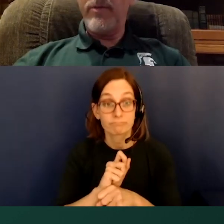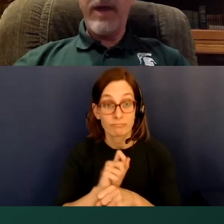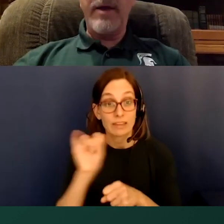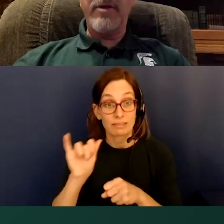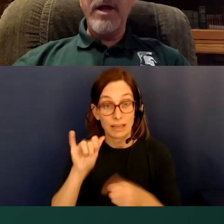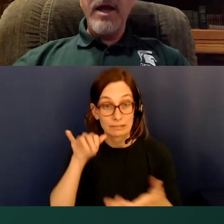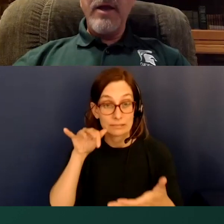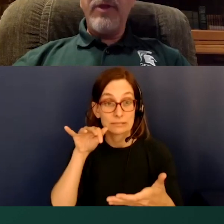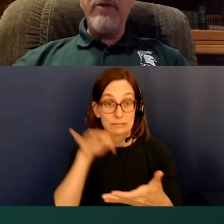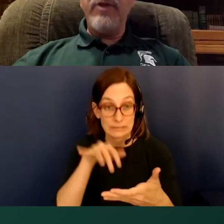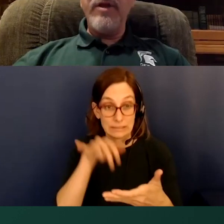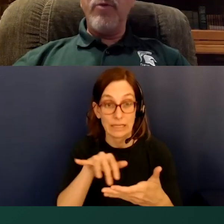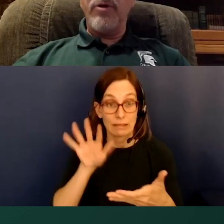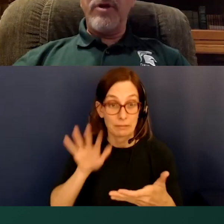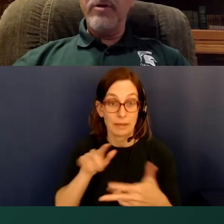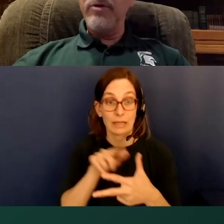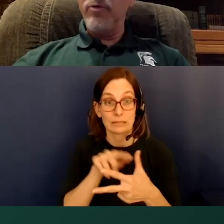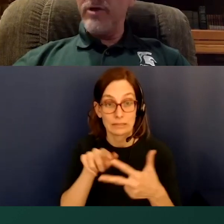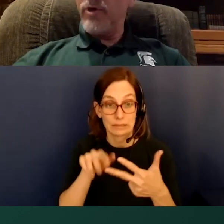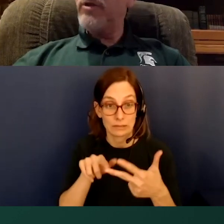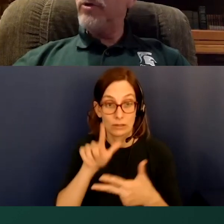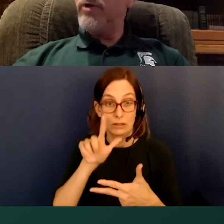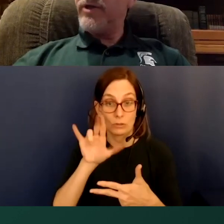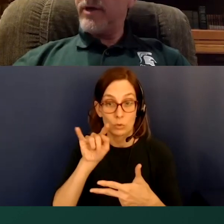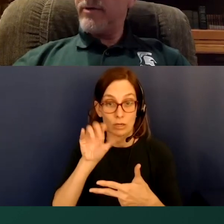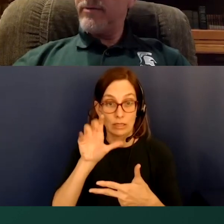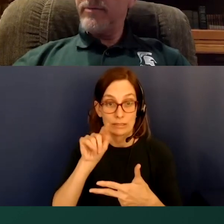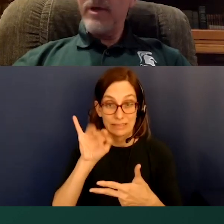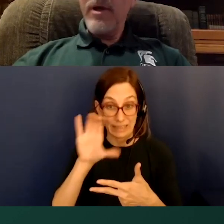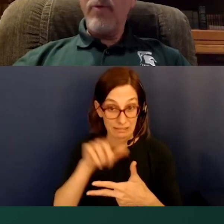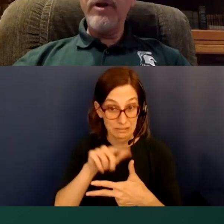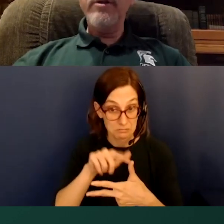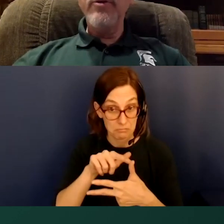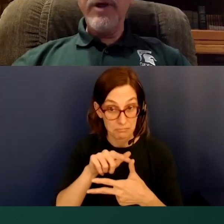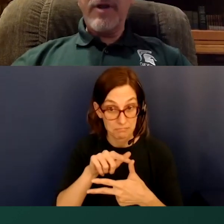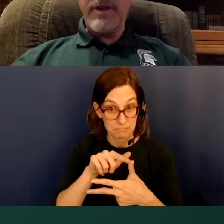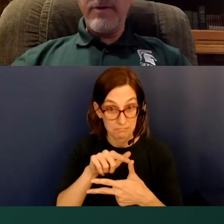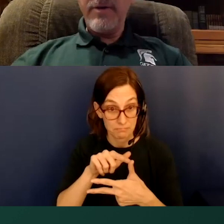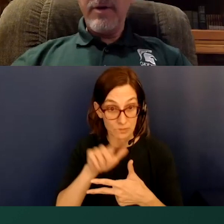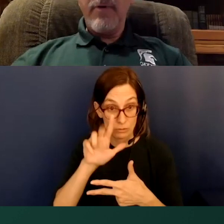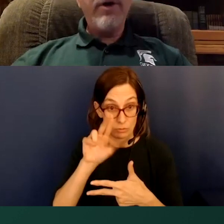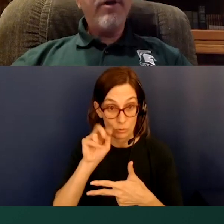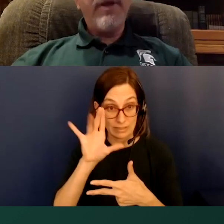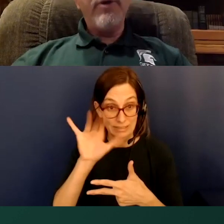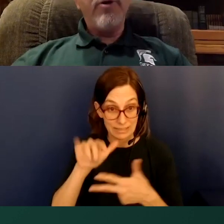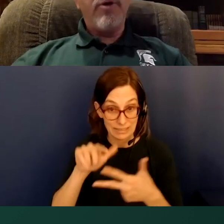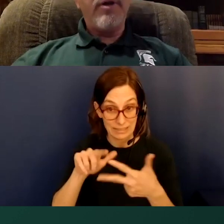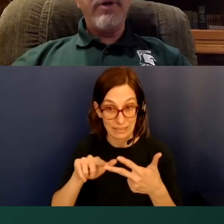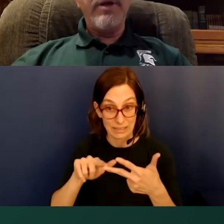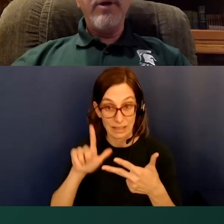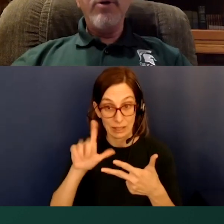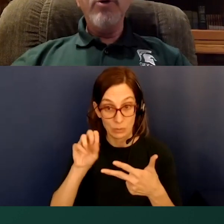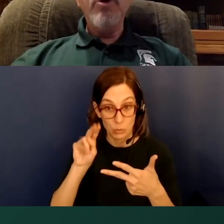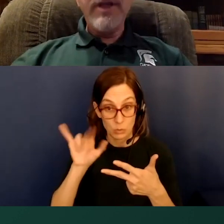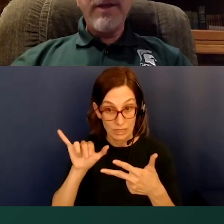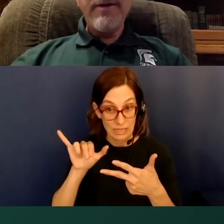was in the past. Think of these words. What's a lunatic? What is lunacy? What does it mean when you call